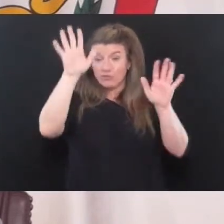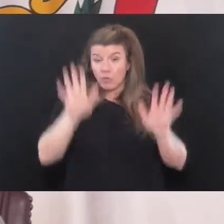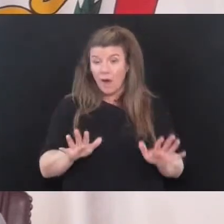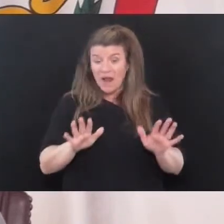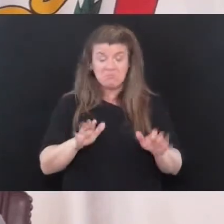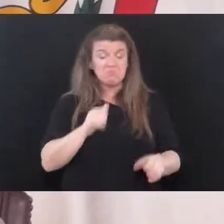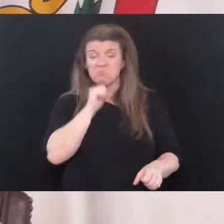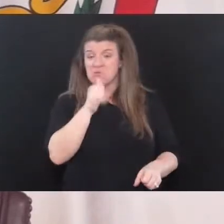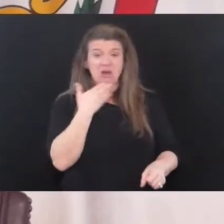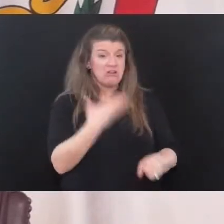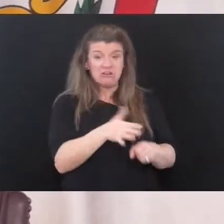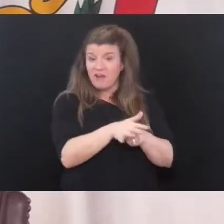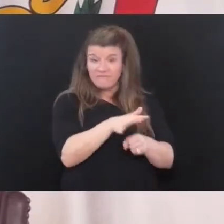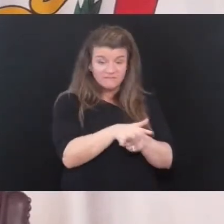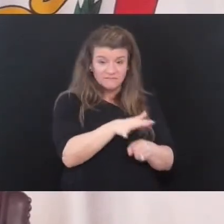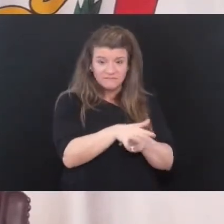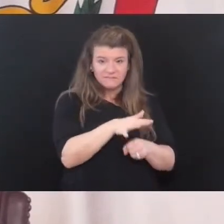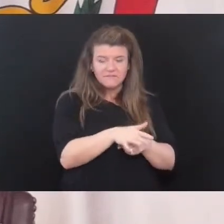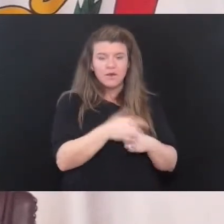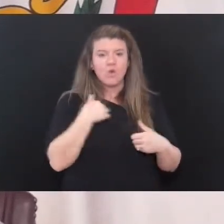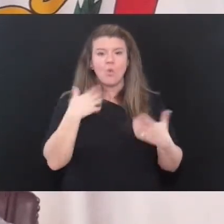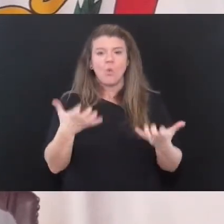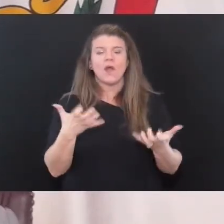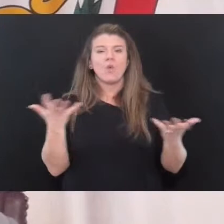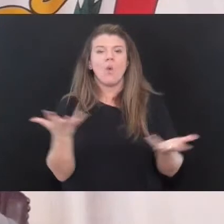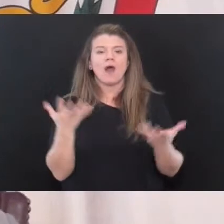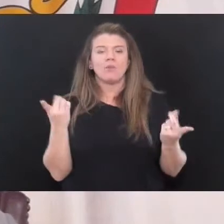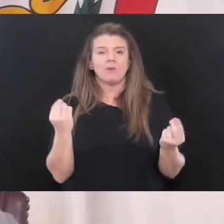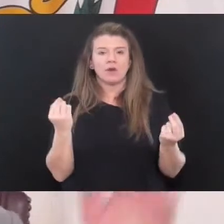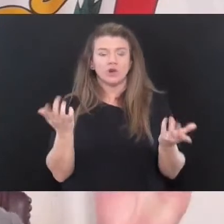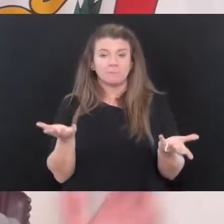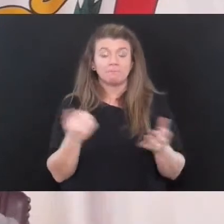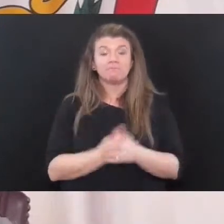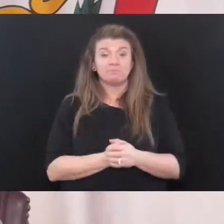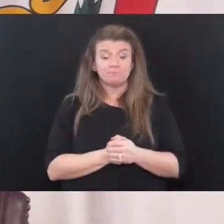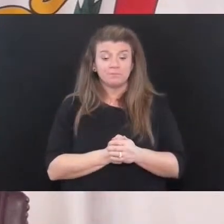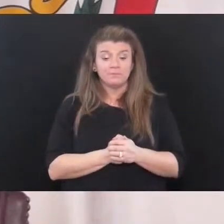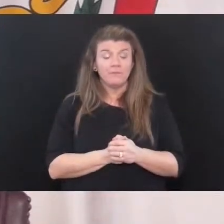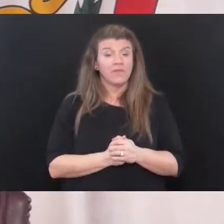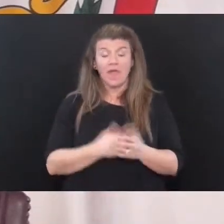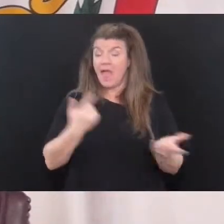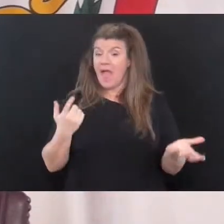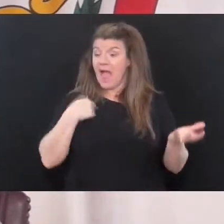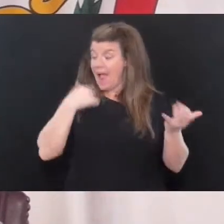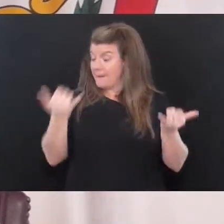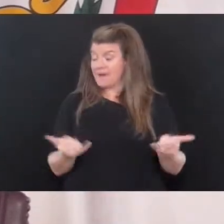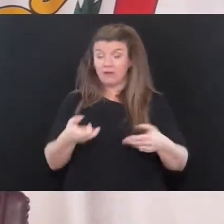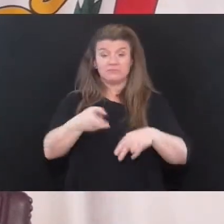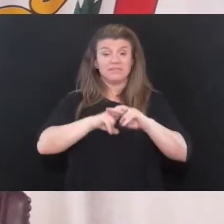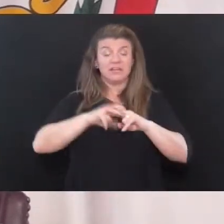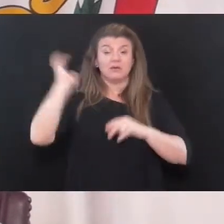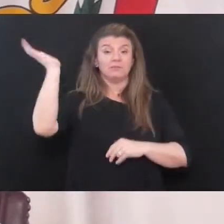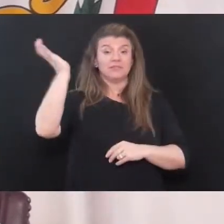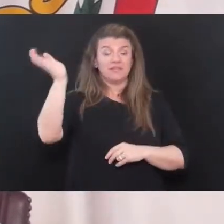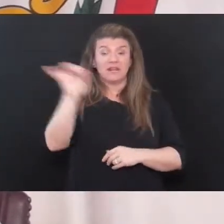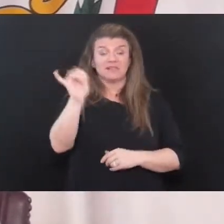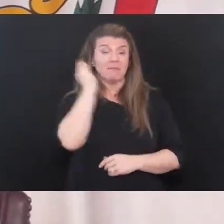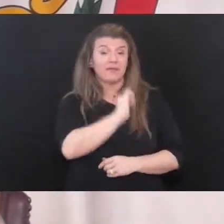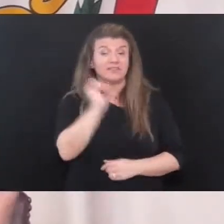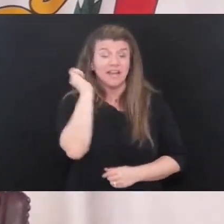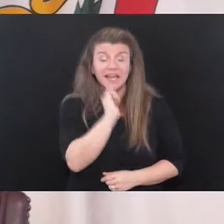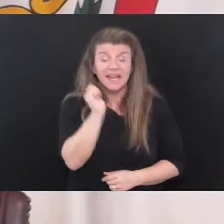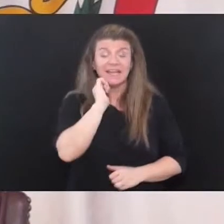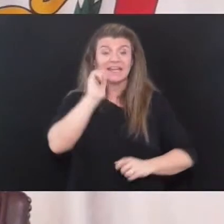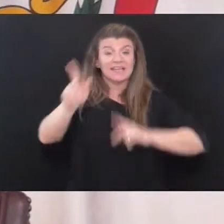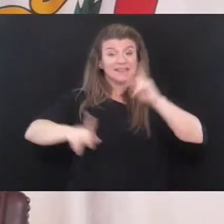good enough, what do we want to do? I come out here like I am every day. All